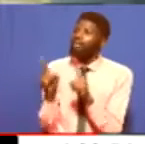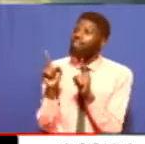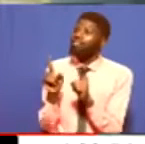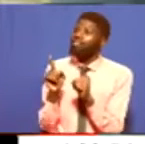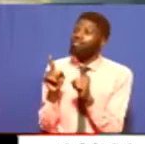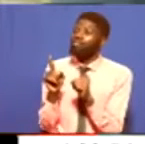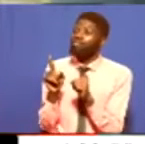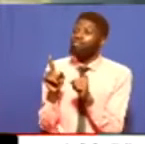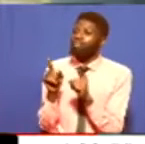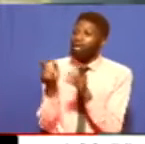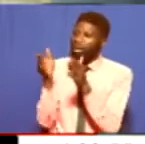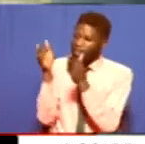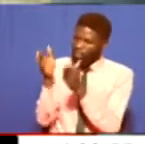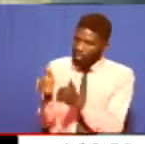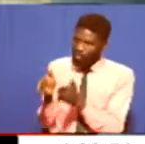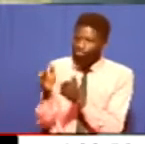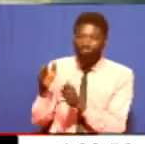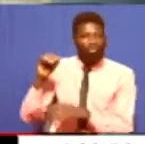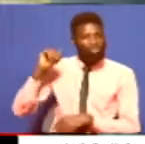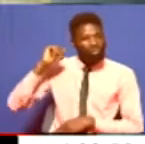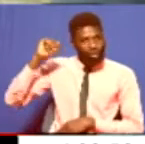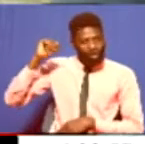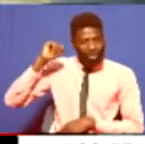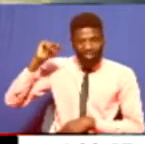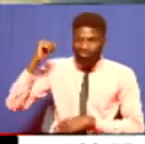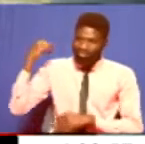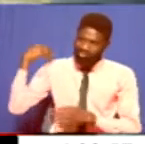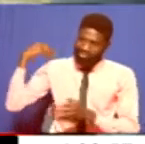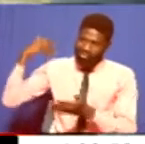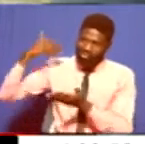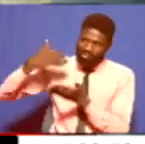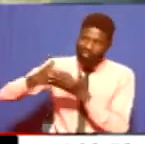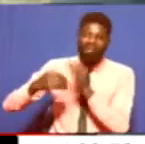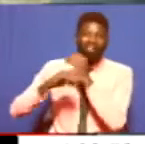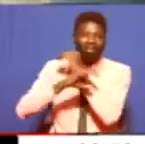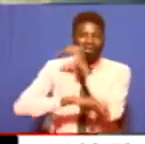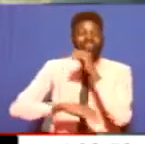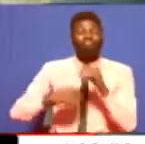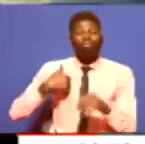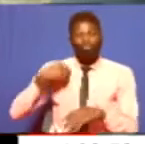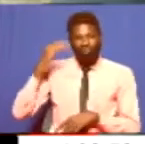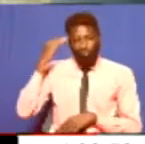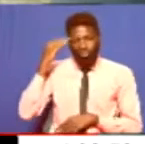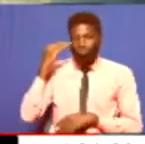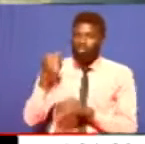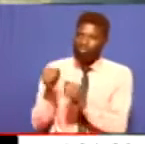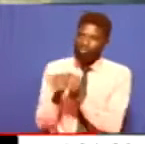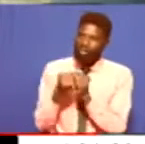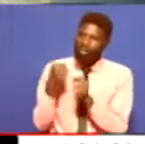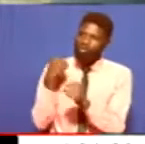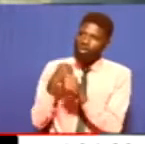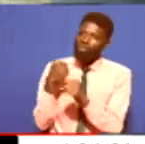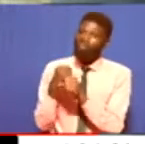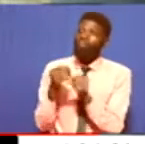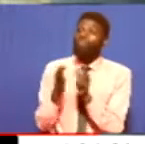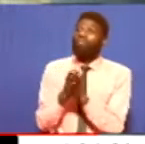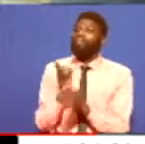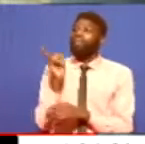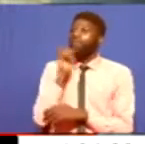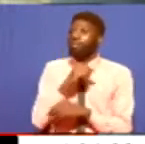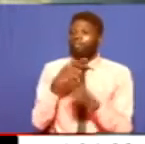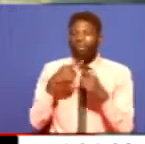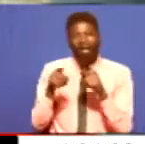epitome of politics in the country. I know him personally, I've worked with him. But it's high time he also